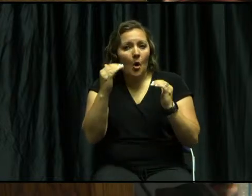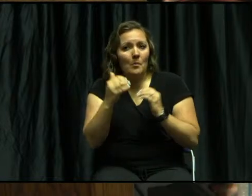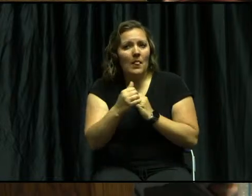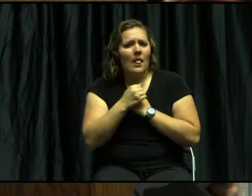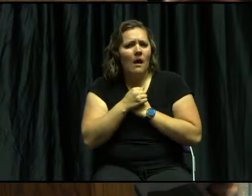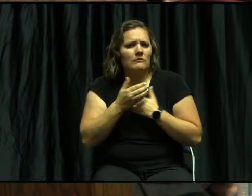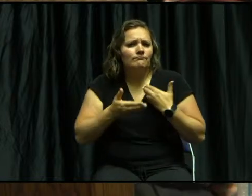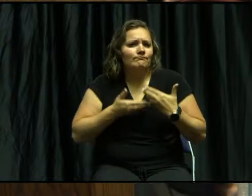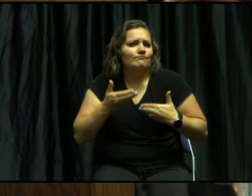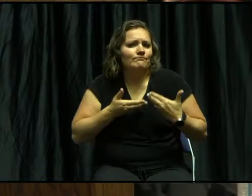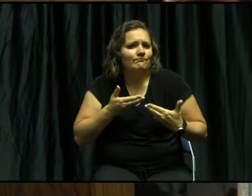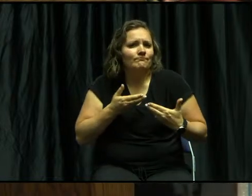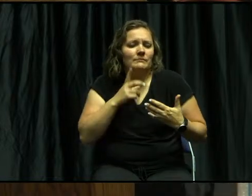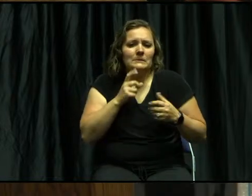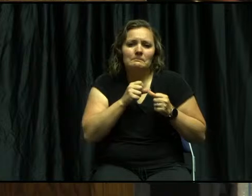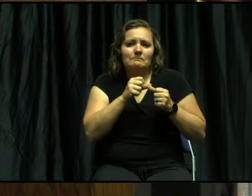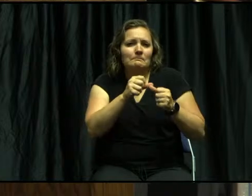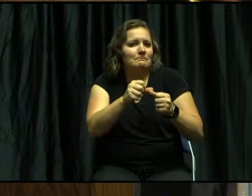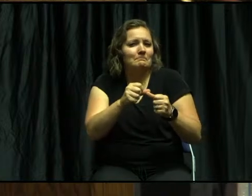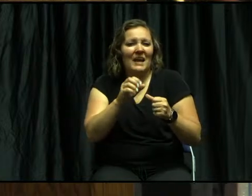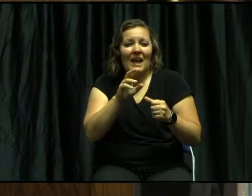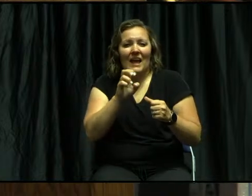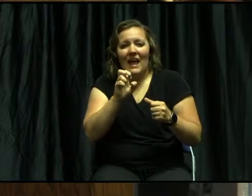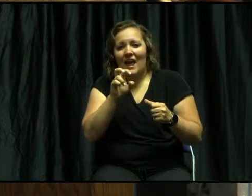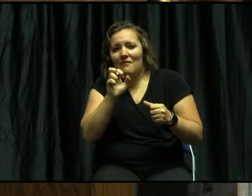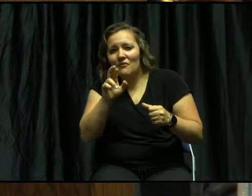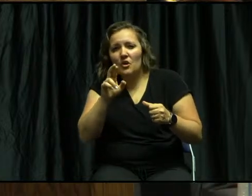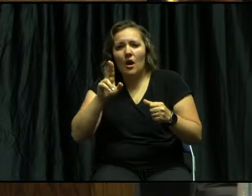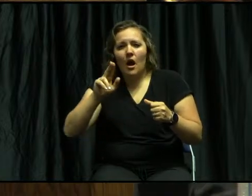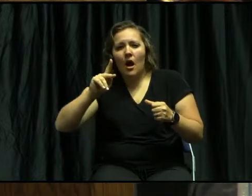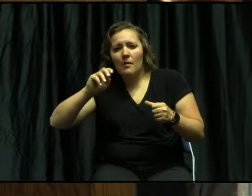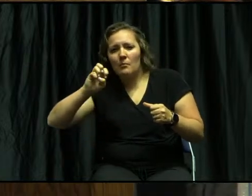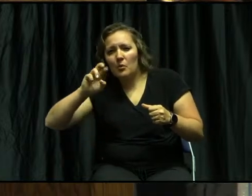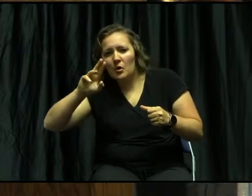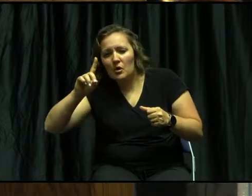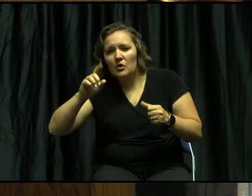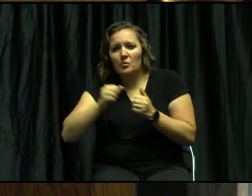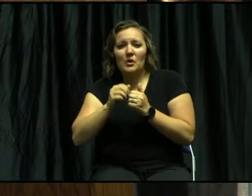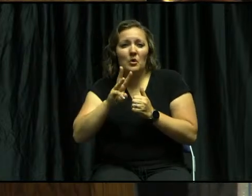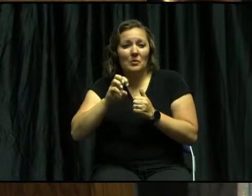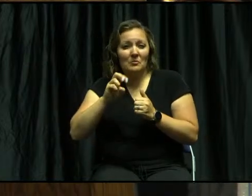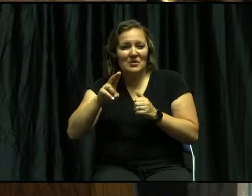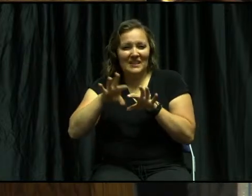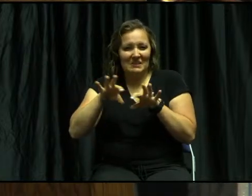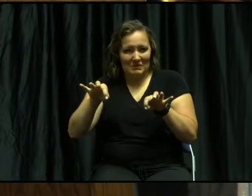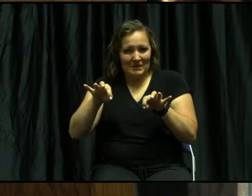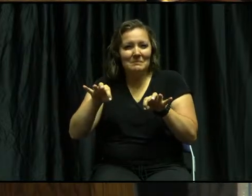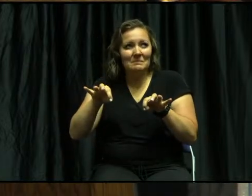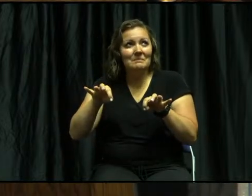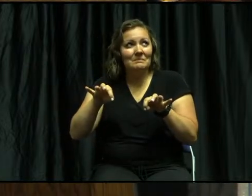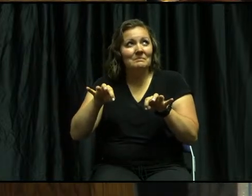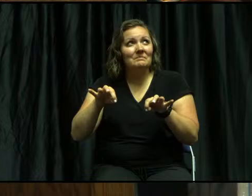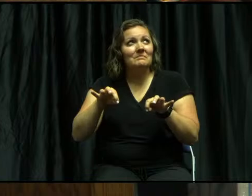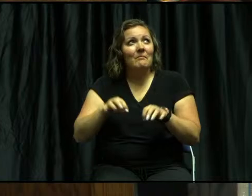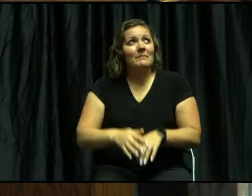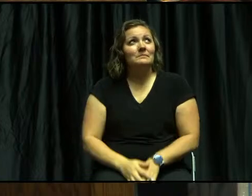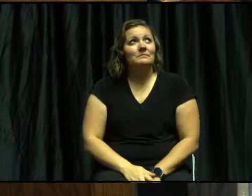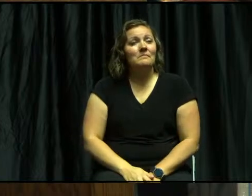compassion, moving ever upward with a Weber State University degree in tow. Now for our video.